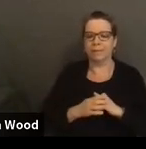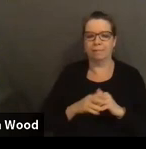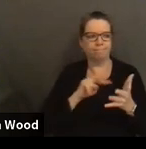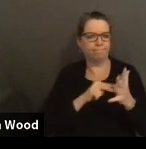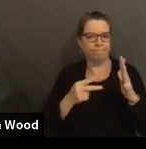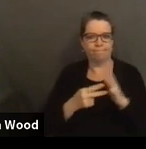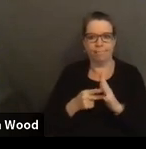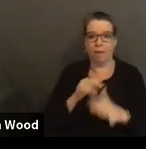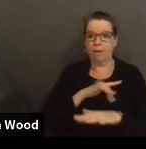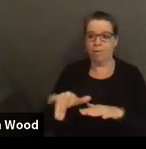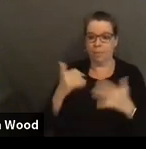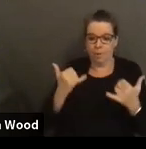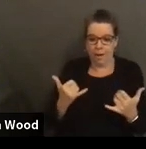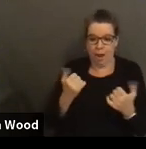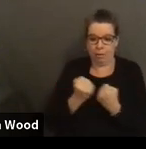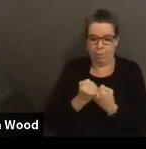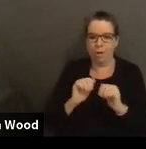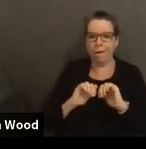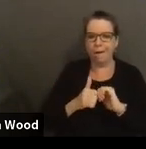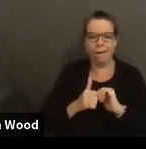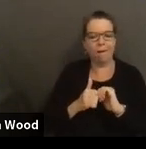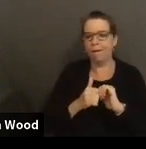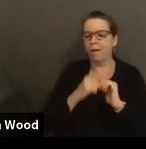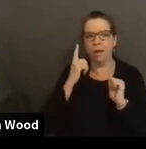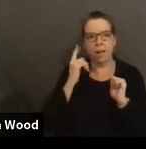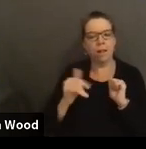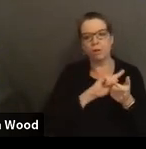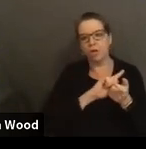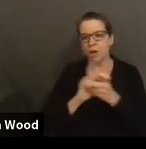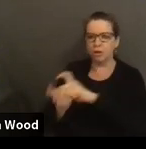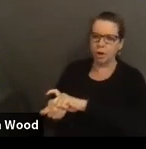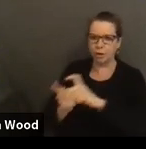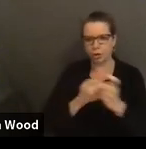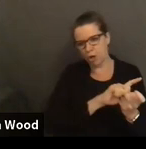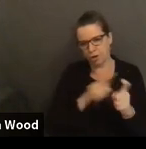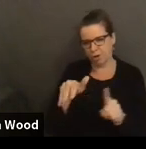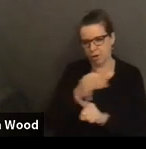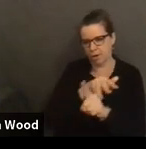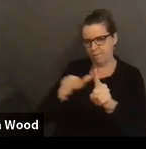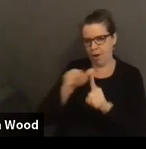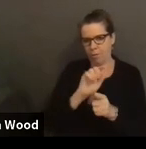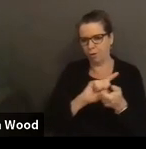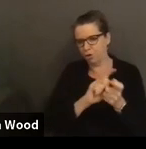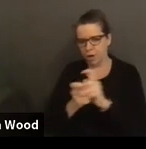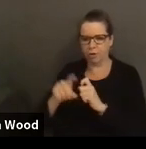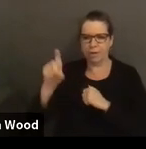be available to support this ever increasing, changing environment and needs?